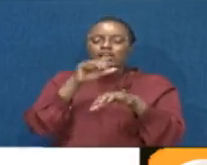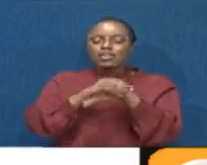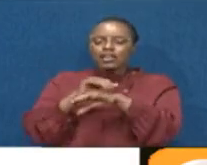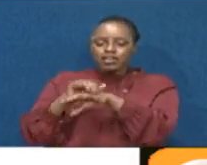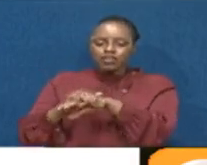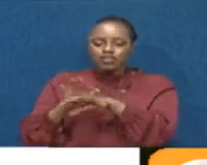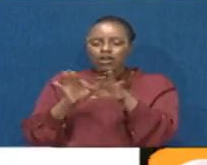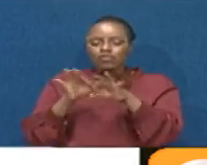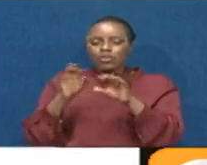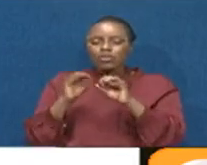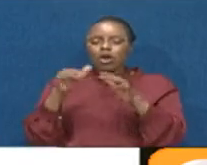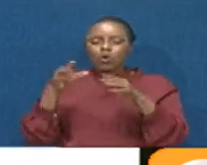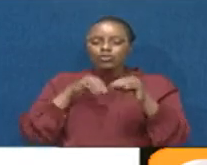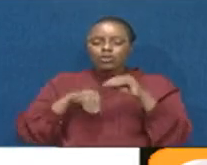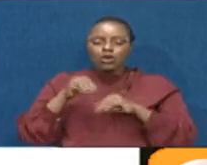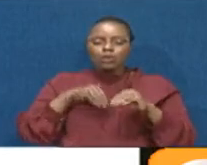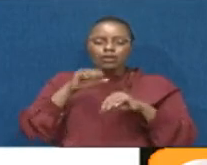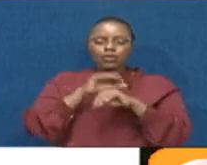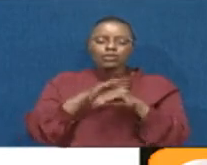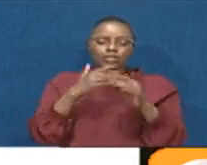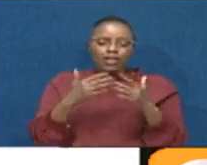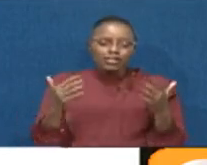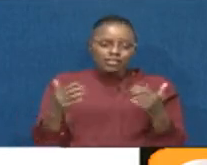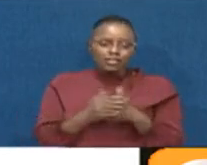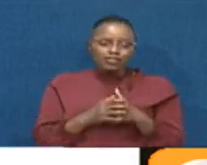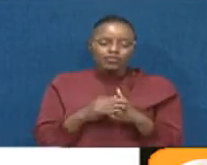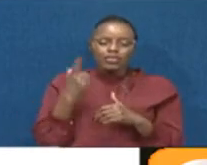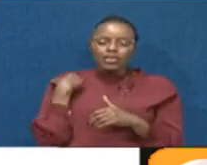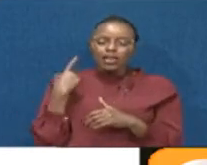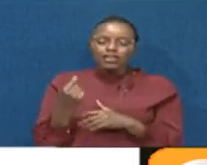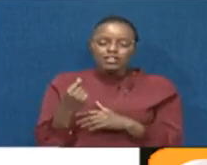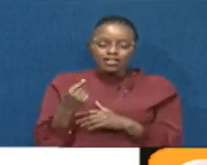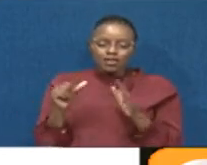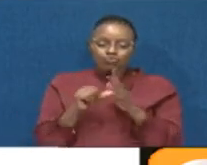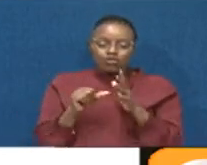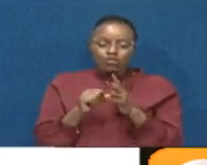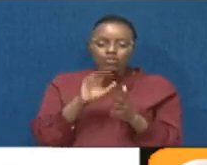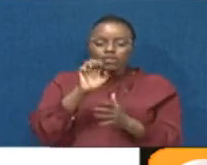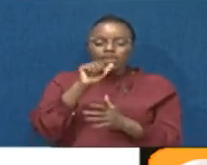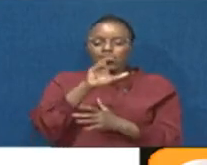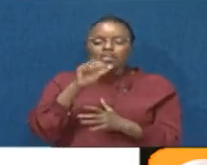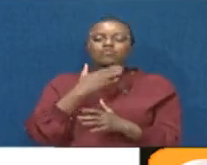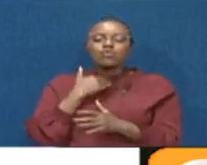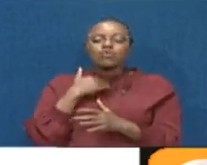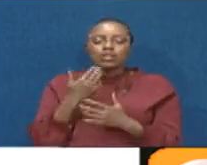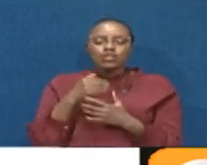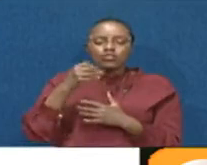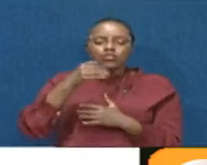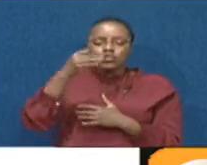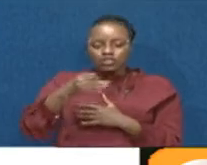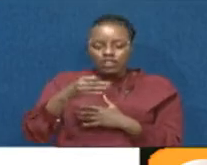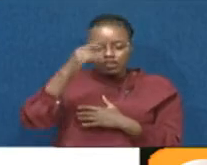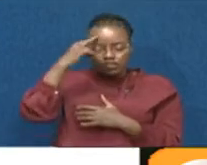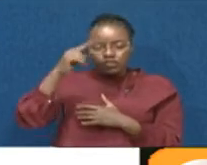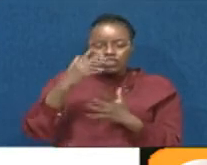of unexplained and corruptly acquired assets. In the latest strike, the EACC is seeking forfeiture